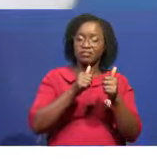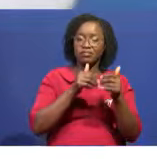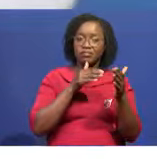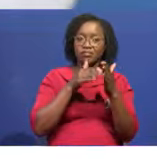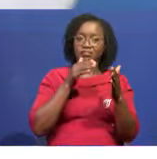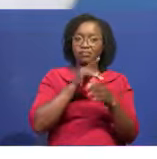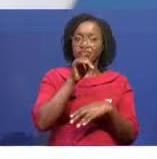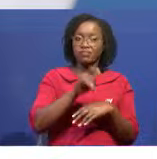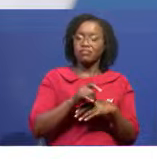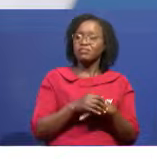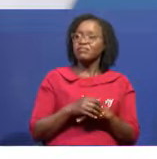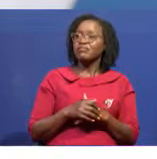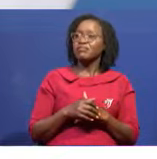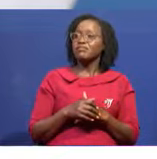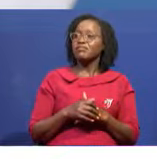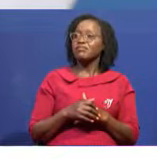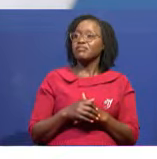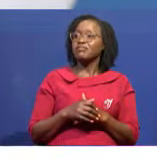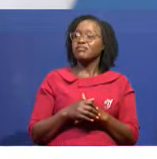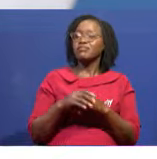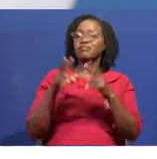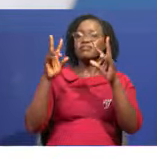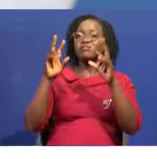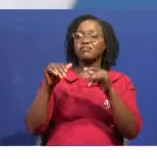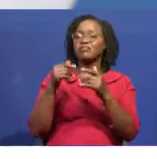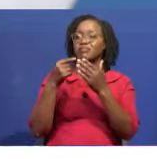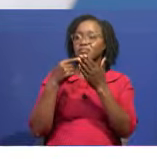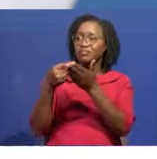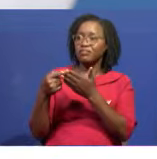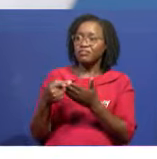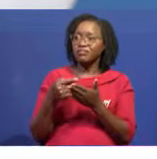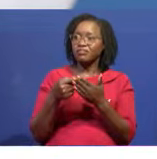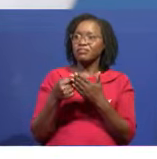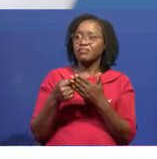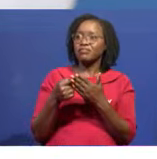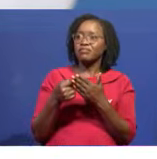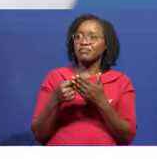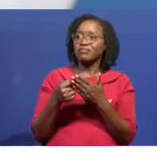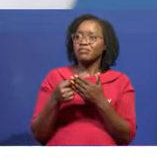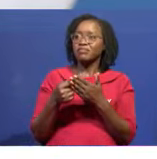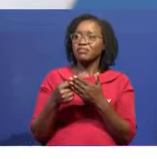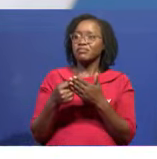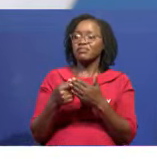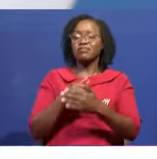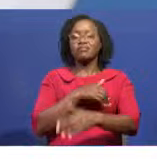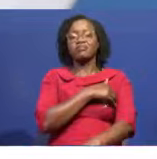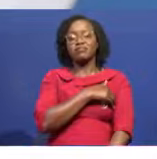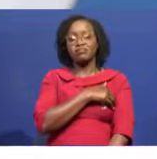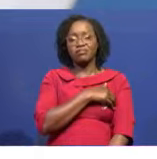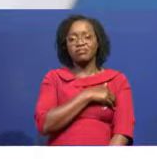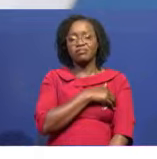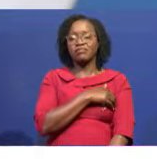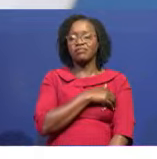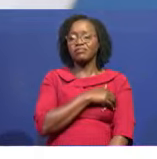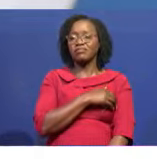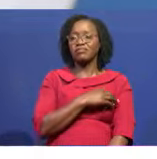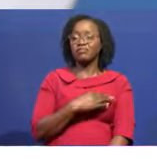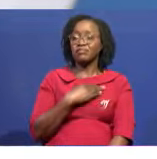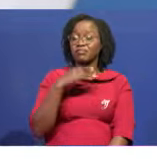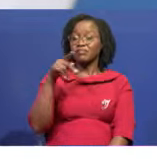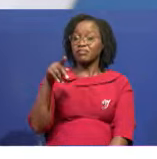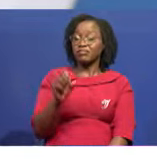very good question. In fact, it is one of the issues that we were discussing with the chief guest yesterday, who was the the